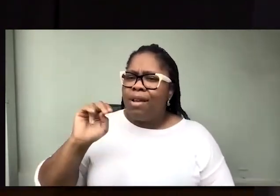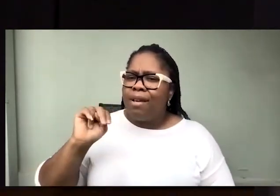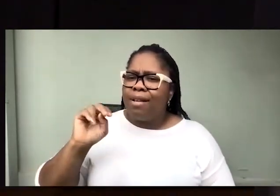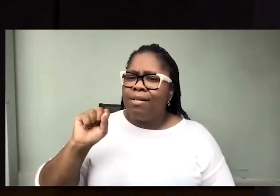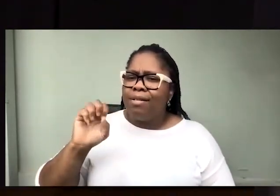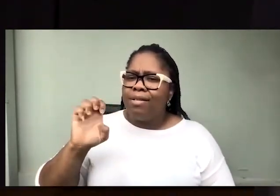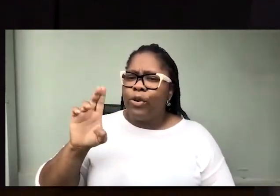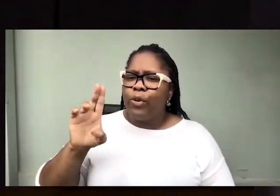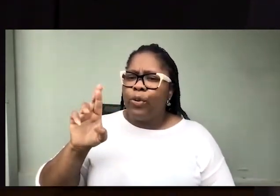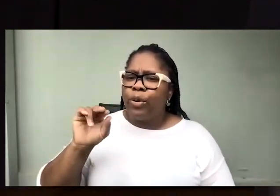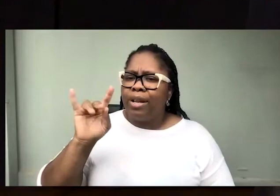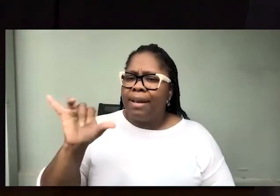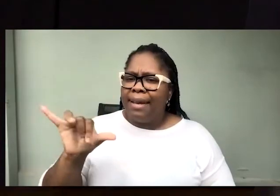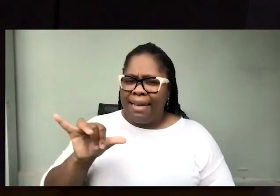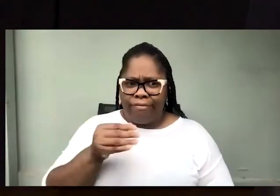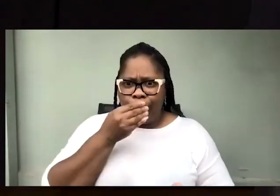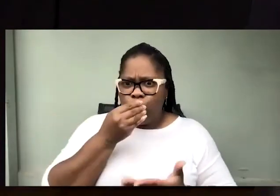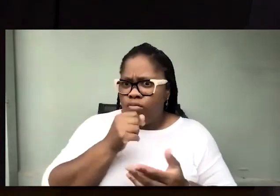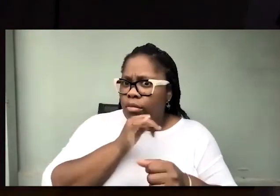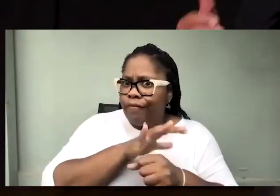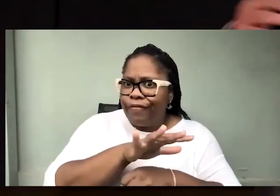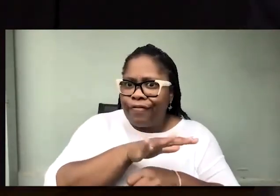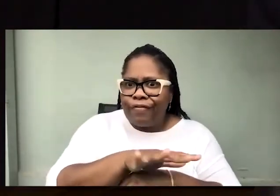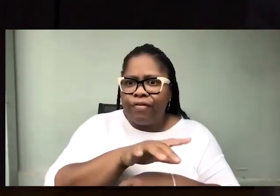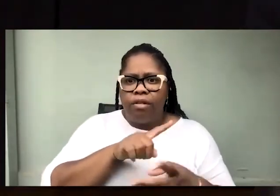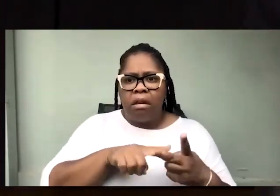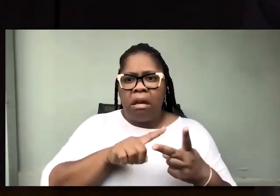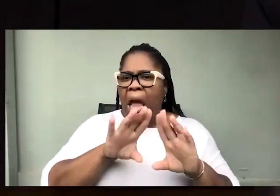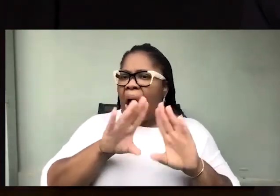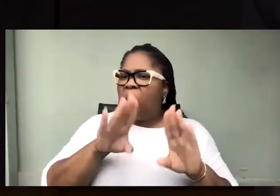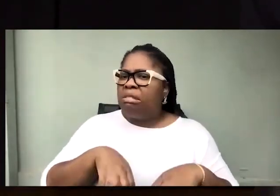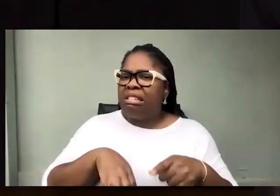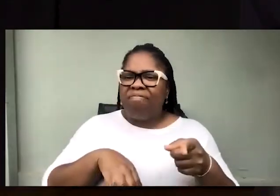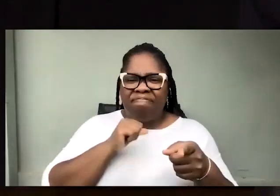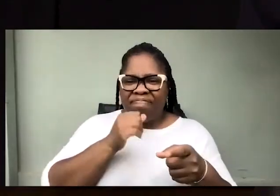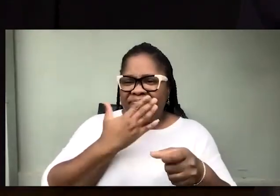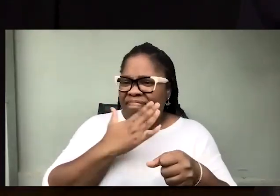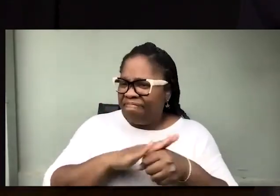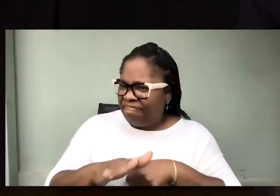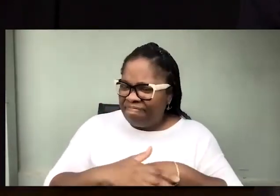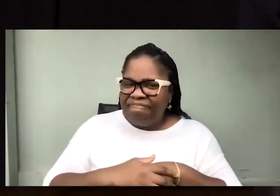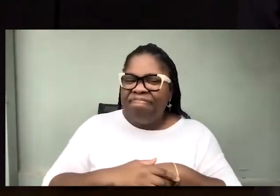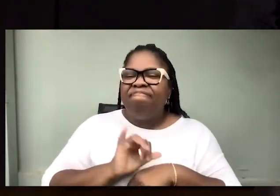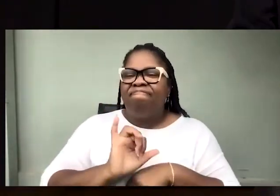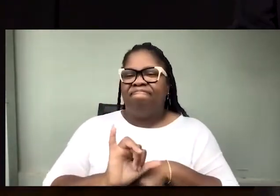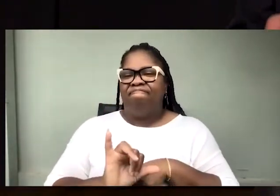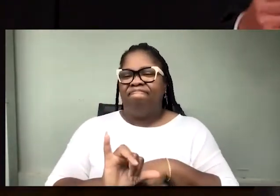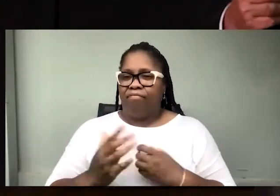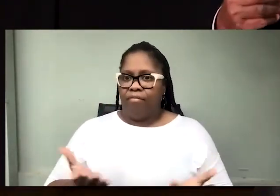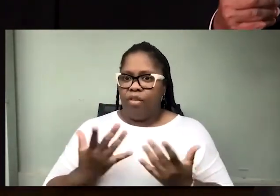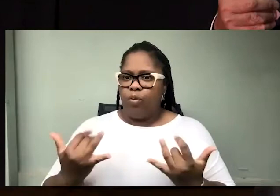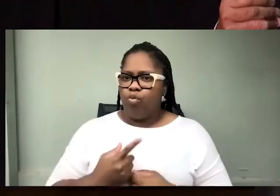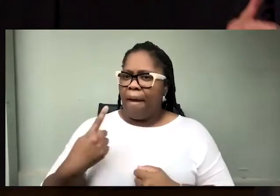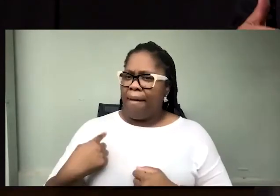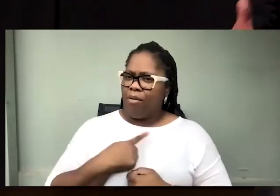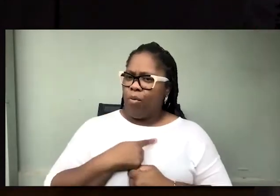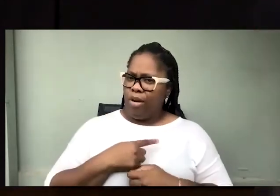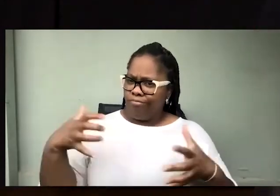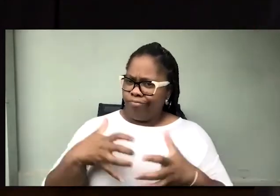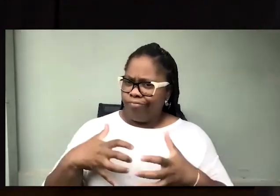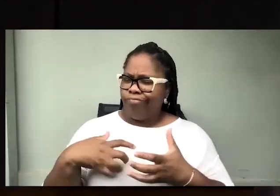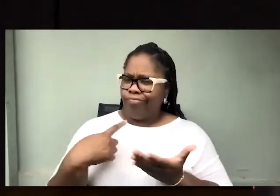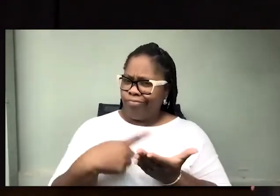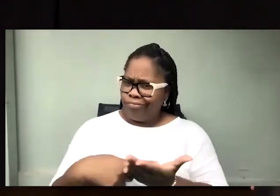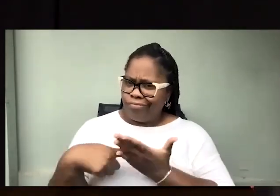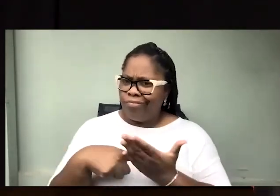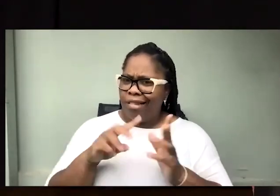housing insecurity. And so as a community today, we are coming together to grapple with those issues, talk them through, and work